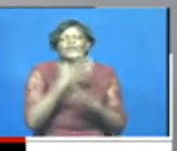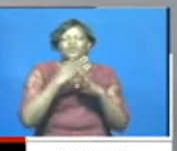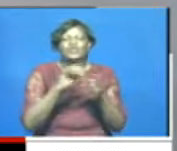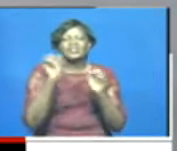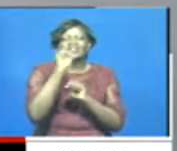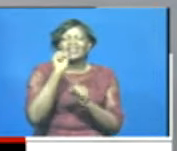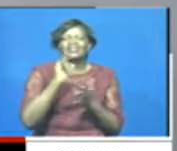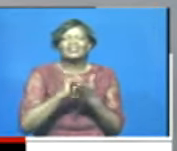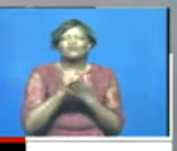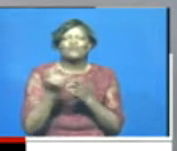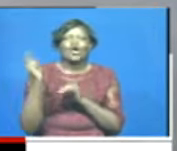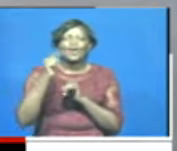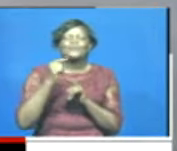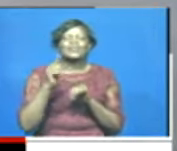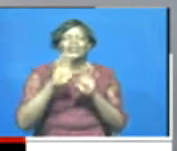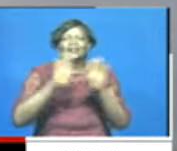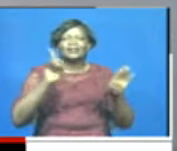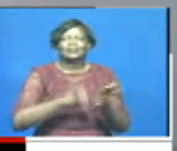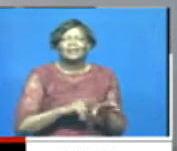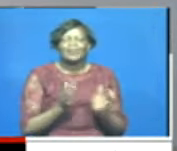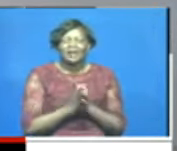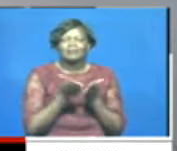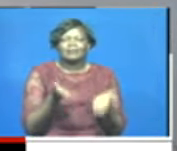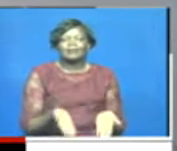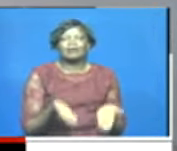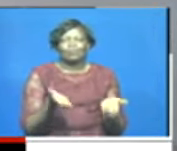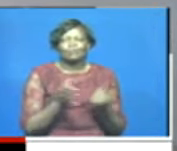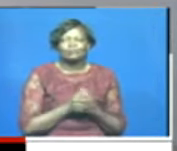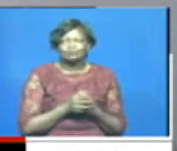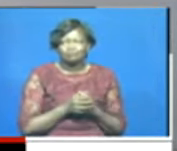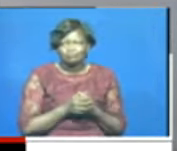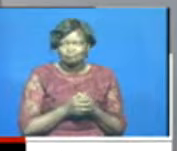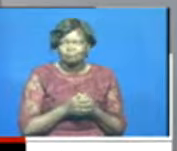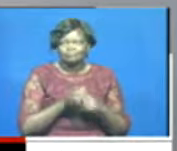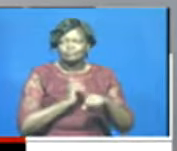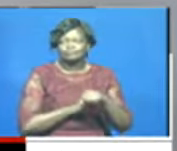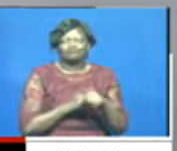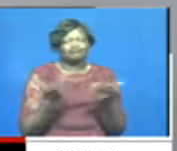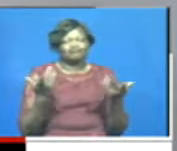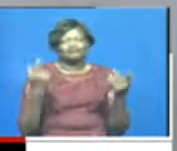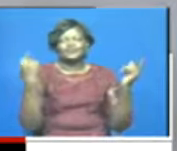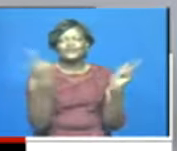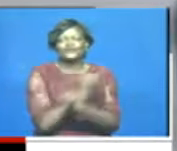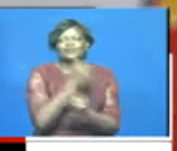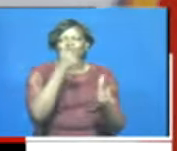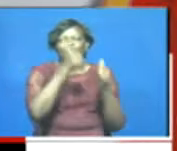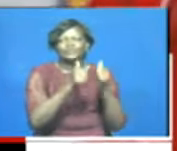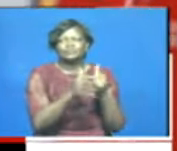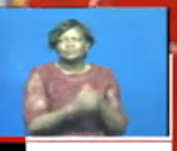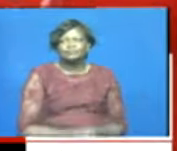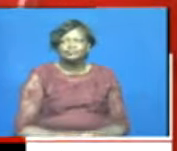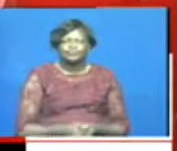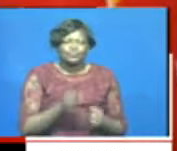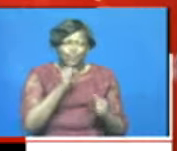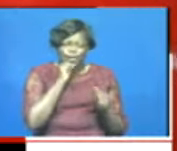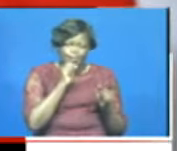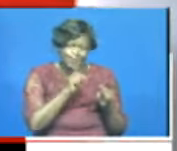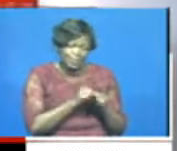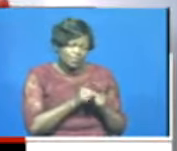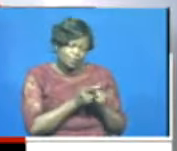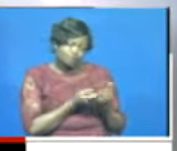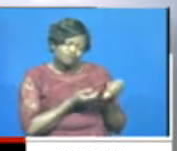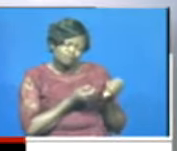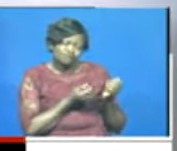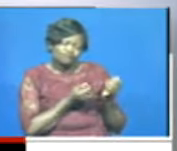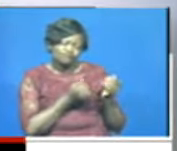were coming here during the day and now this particular time. What is actually the difference? Ndugu, utakaribia hapa,